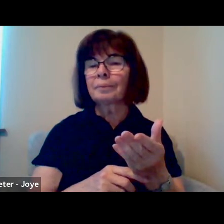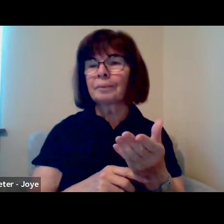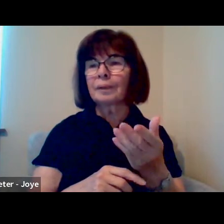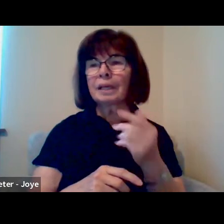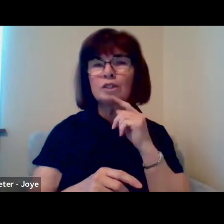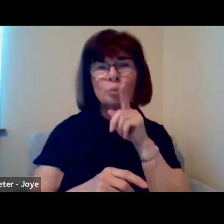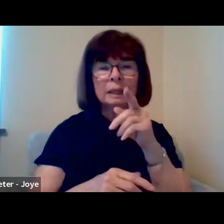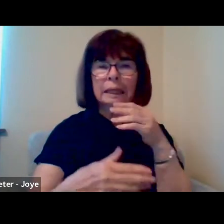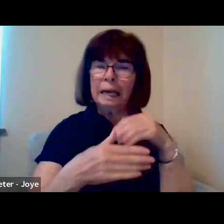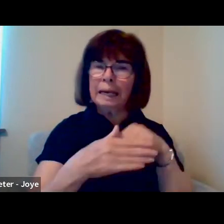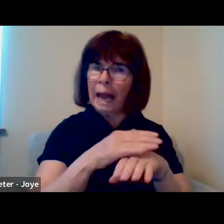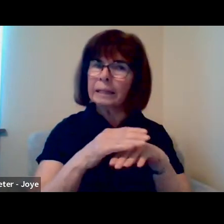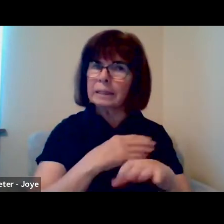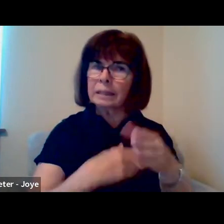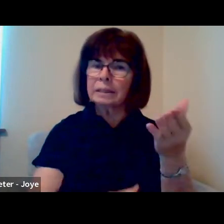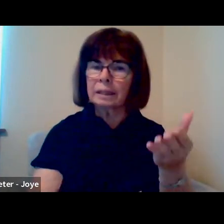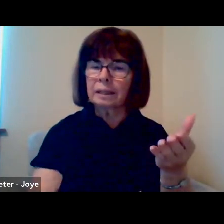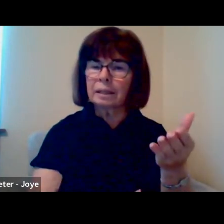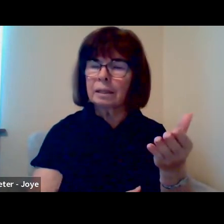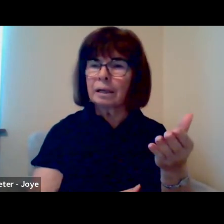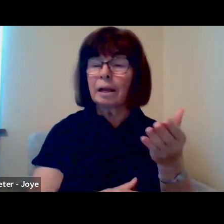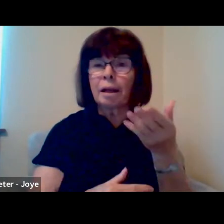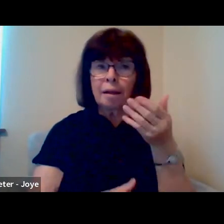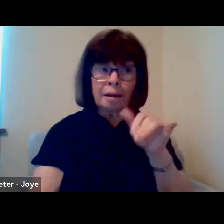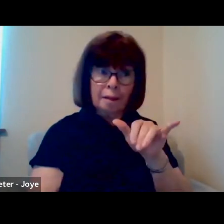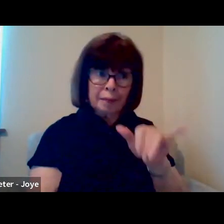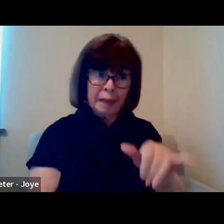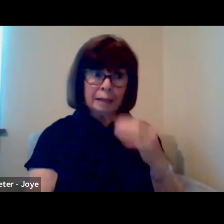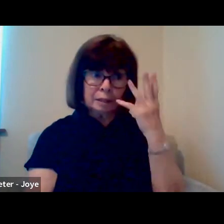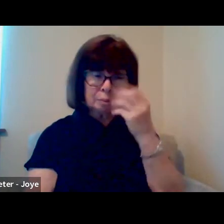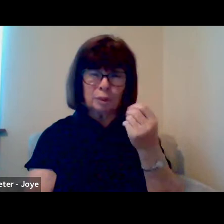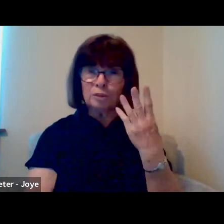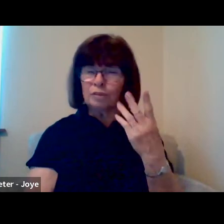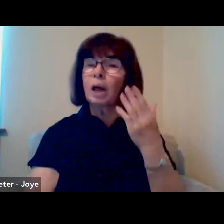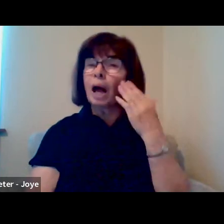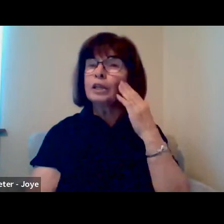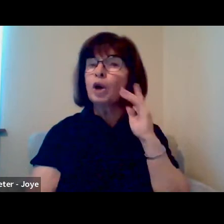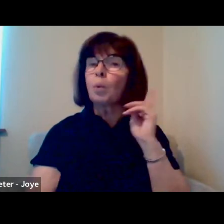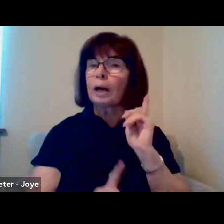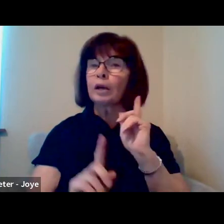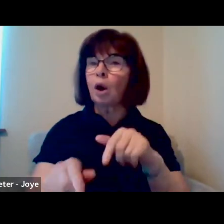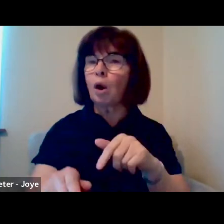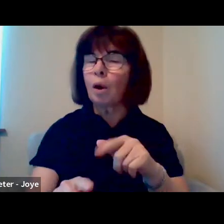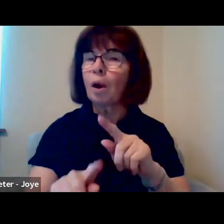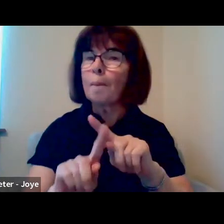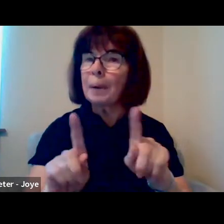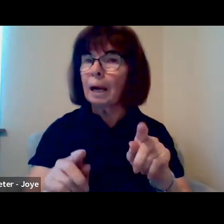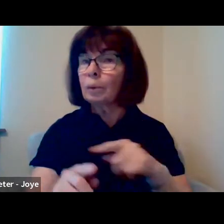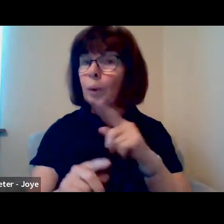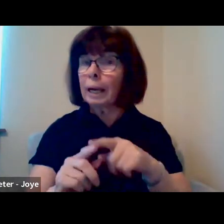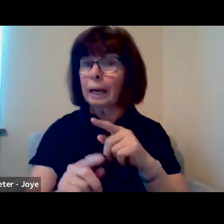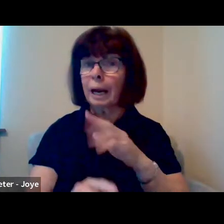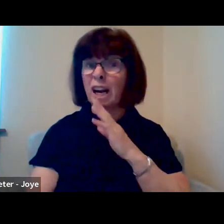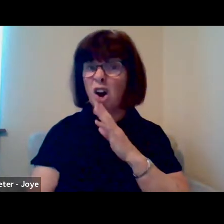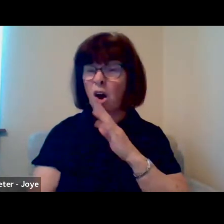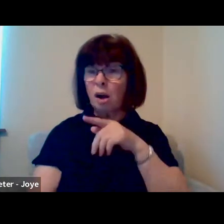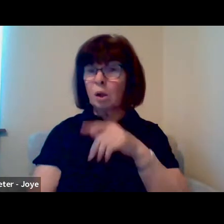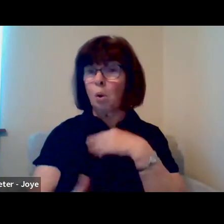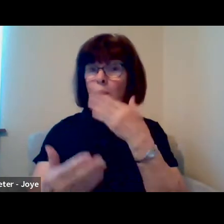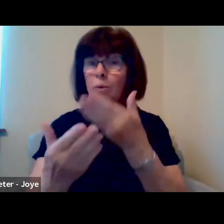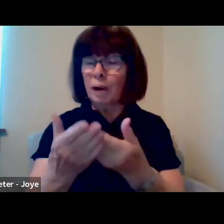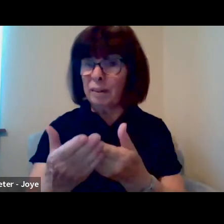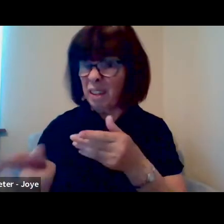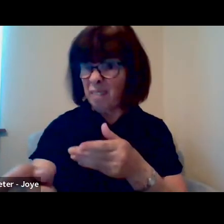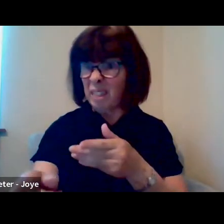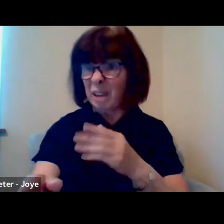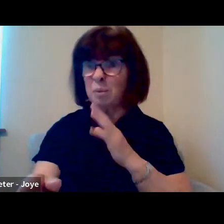thing, is like, okay, that's beautiful. I know where I can go, but when I get there or when I call there, do they speak my language? You know, if